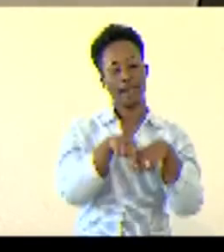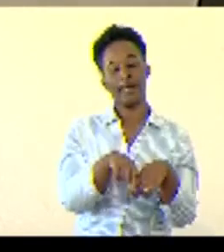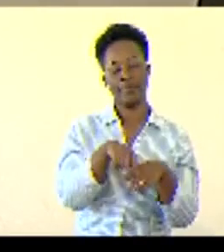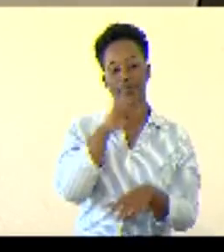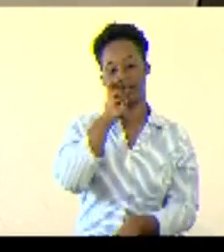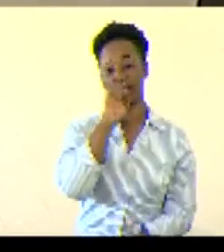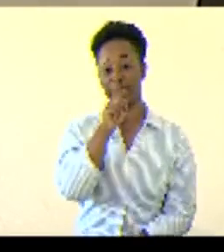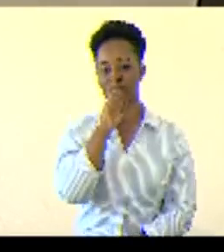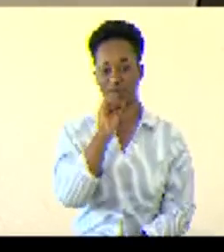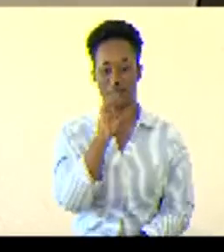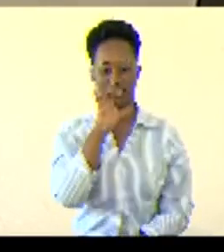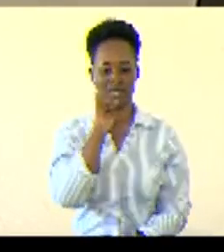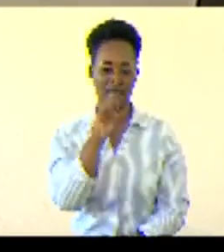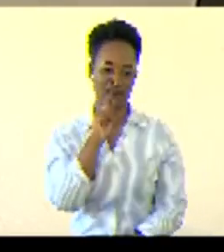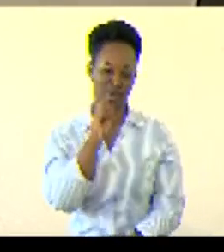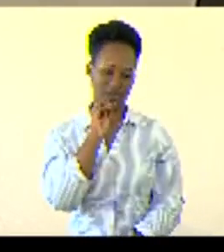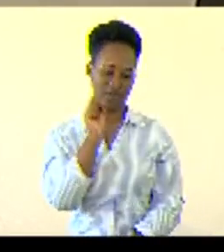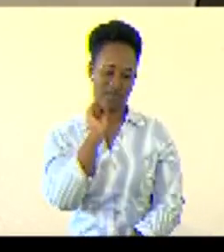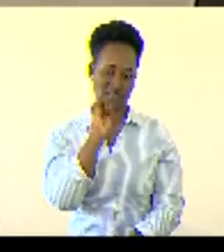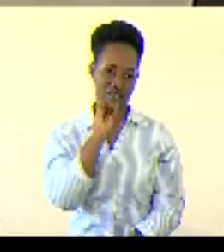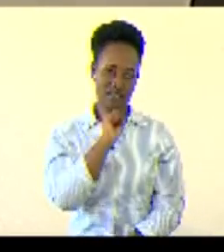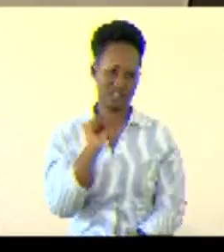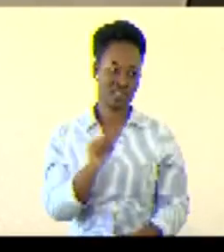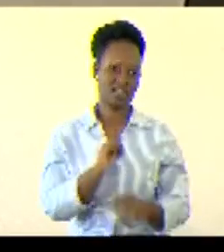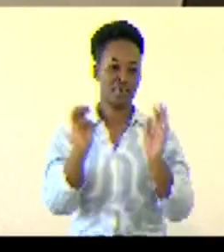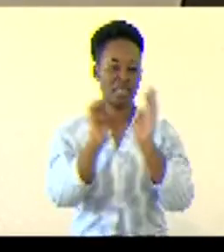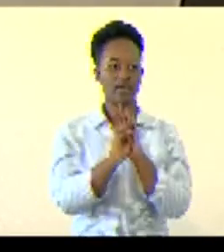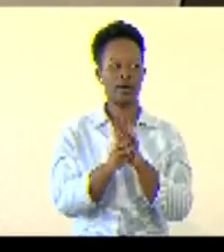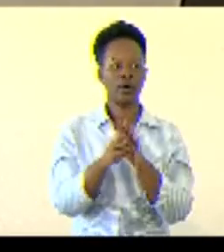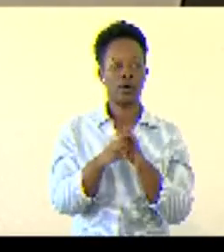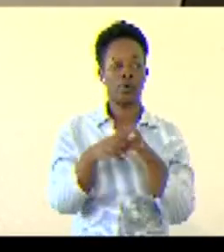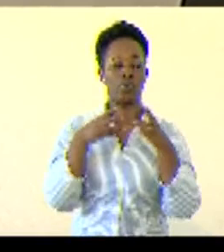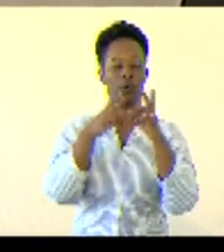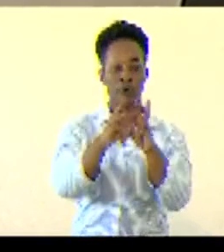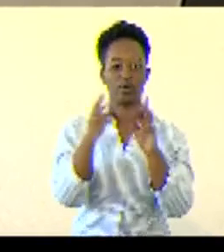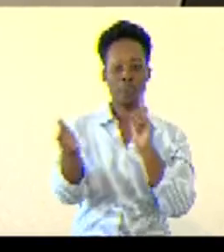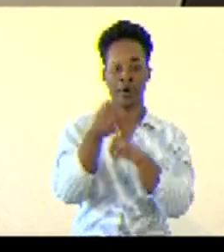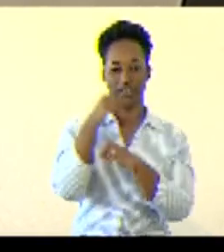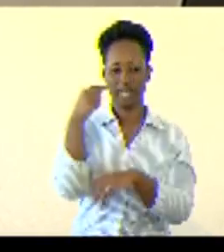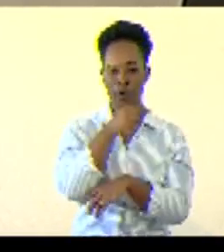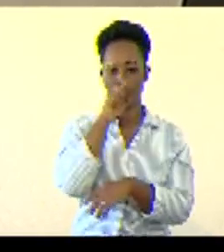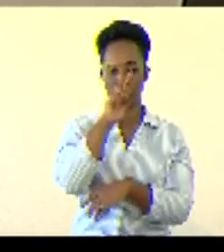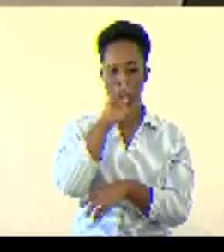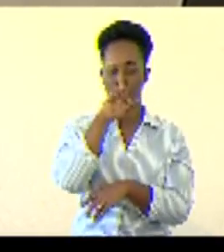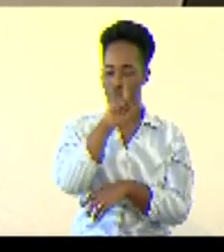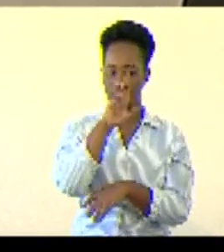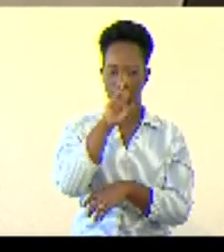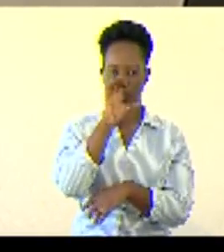that, take an example, the reabsorption of glucose by the kidney is also done